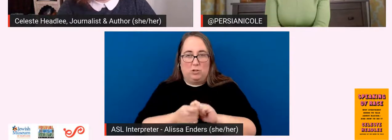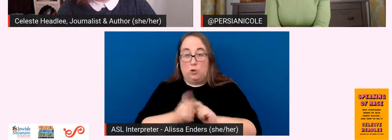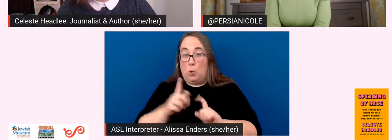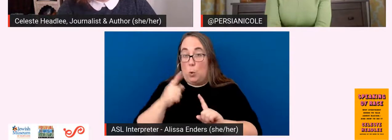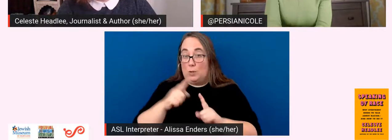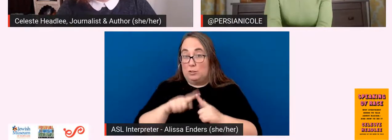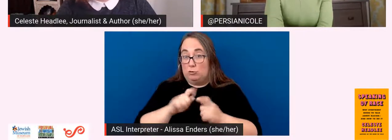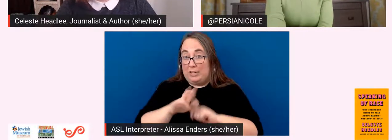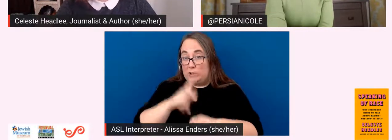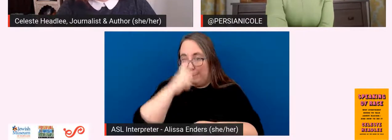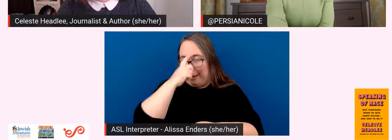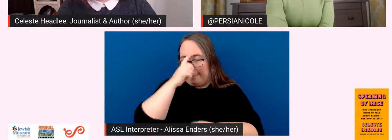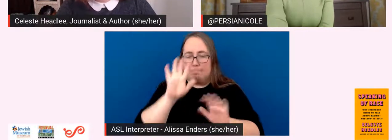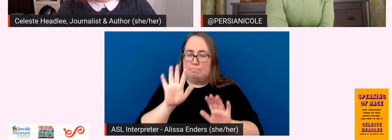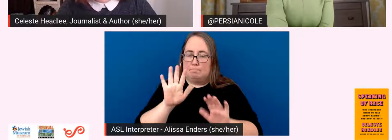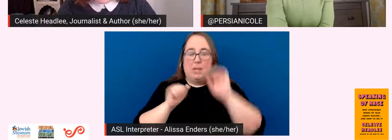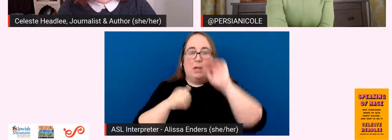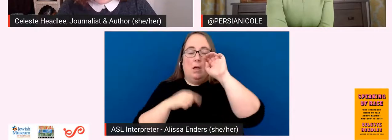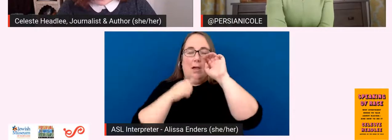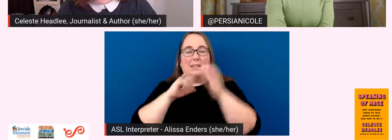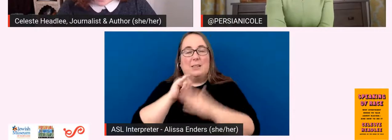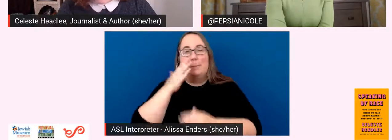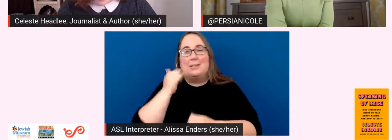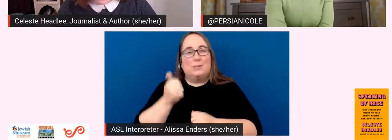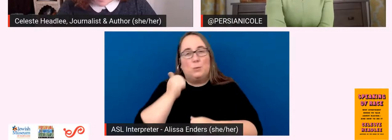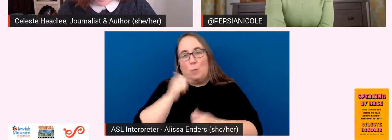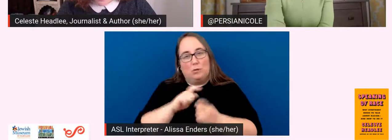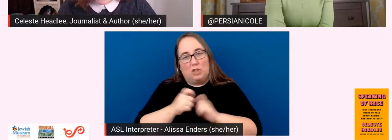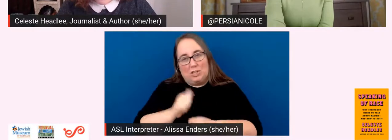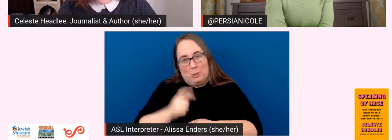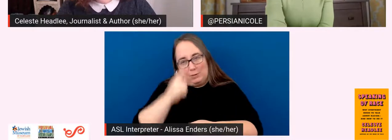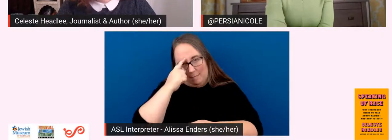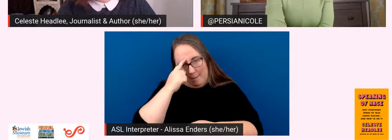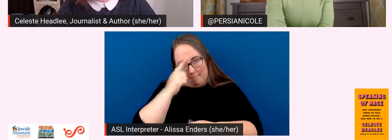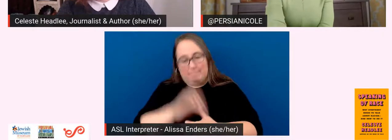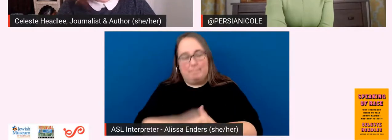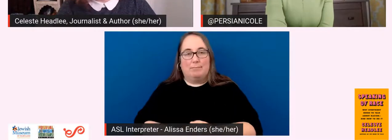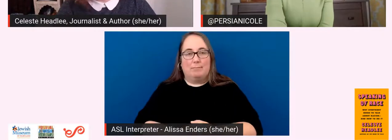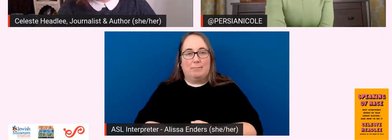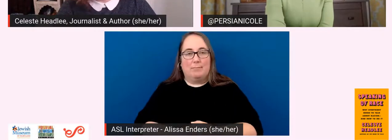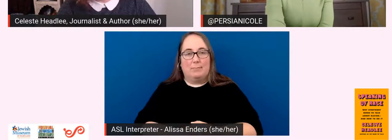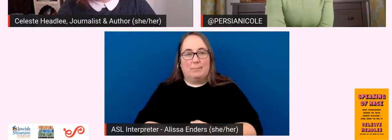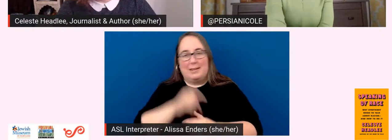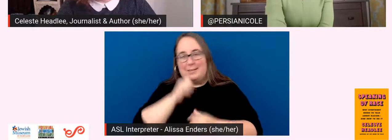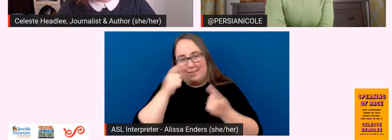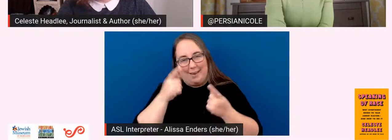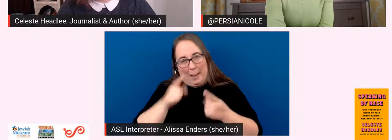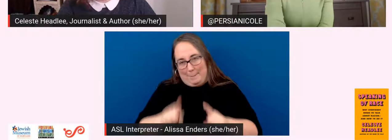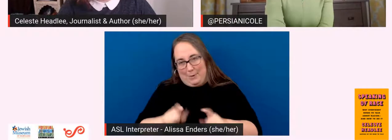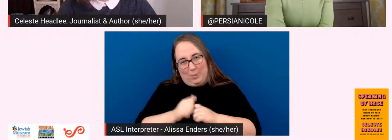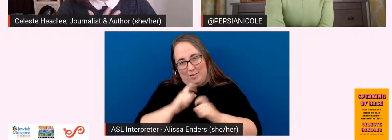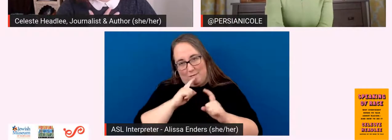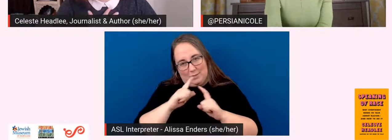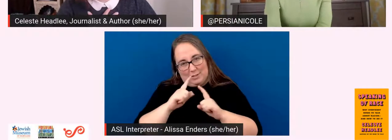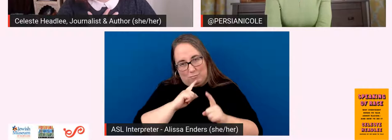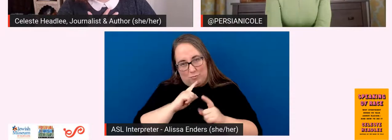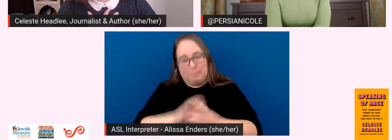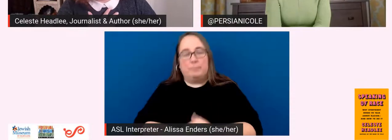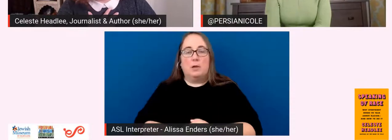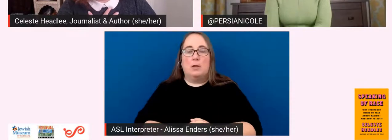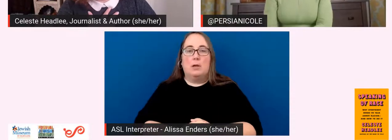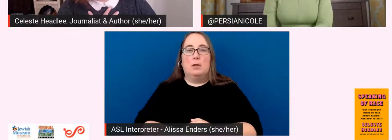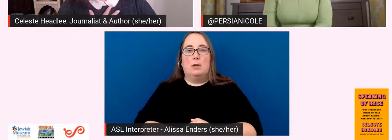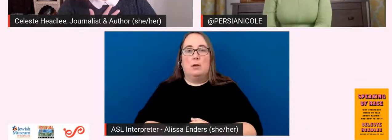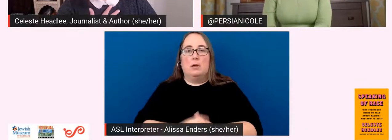anybody's mind. And I say that because you won't change anybody's mind. That just doesn't happen over the course of a conversation. People's